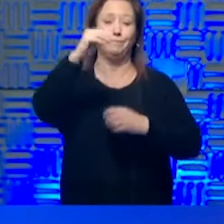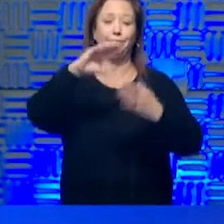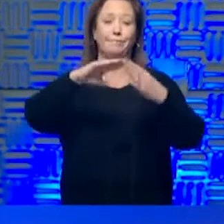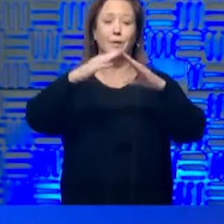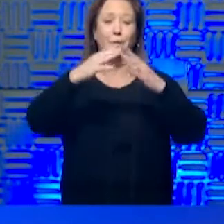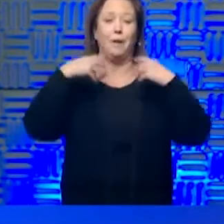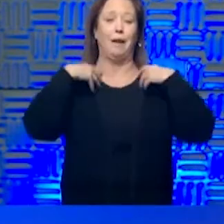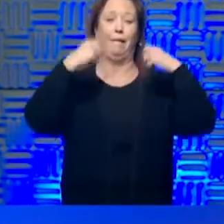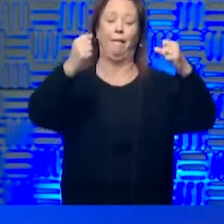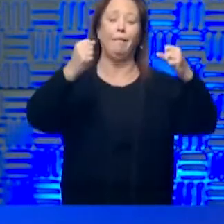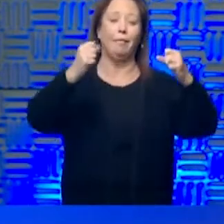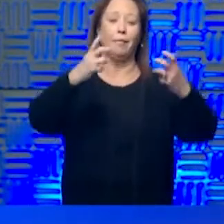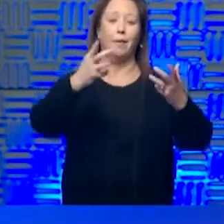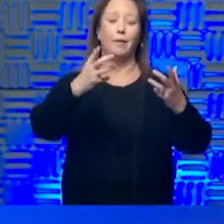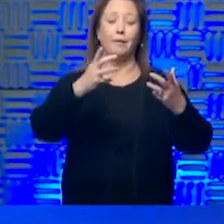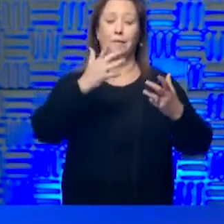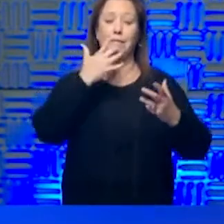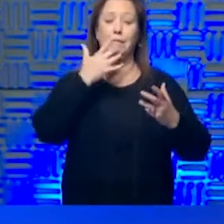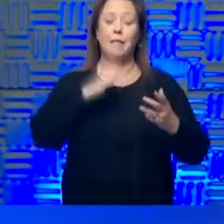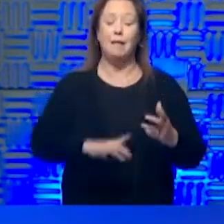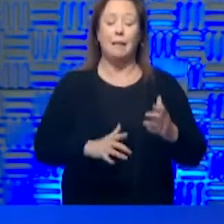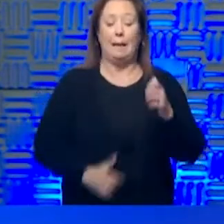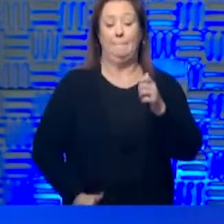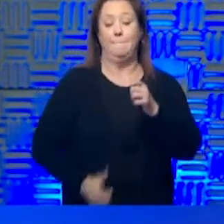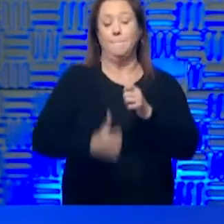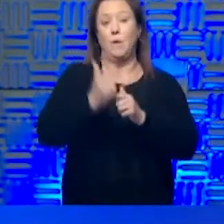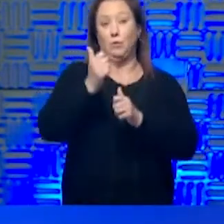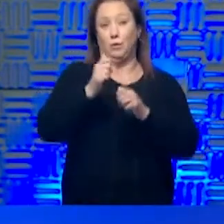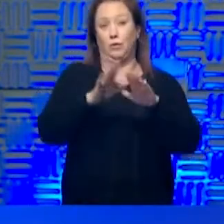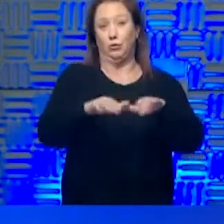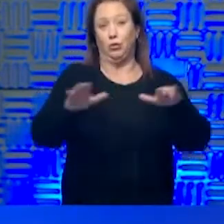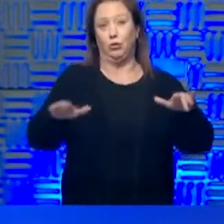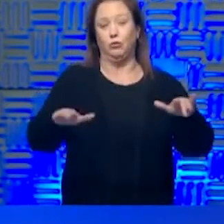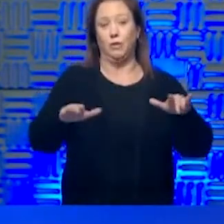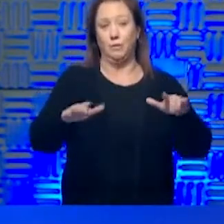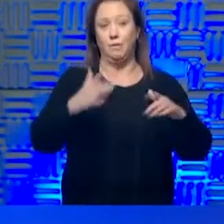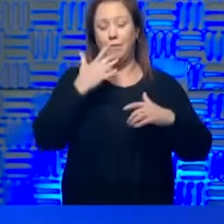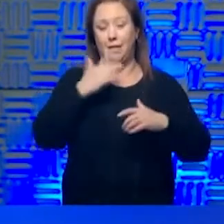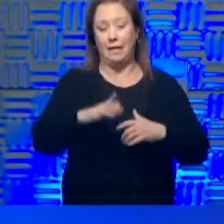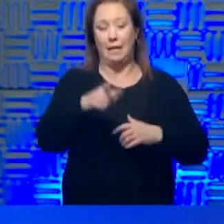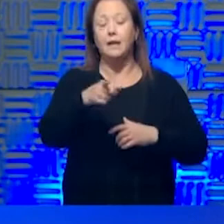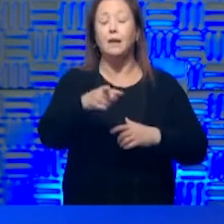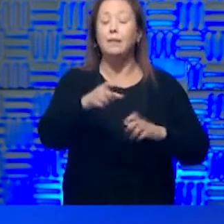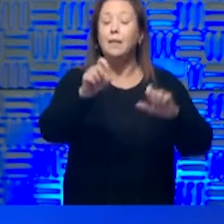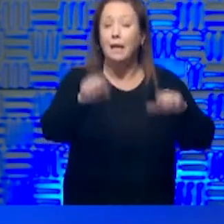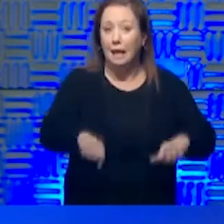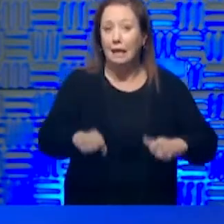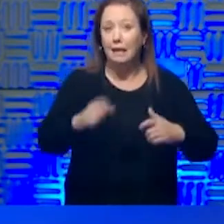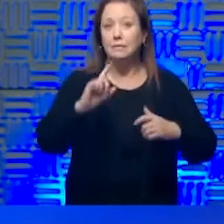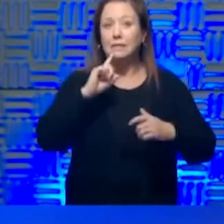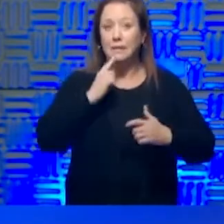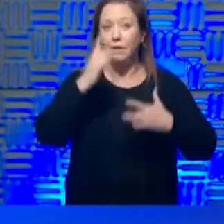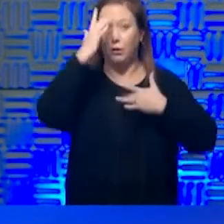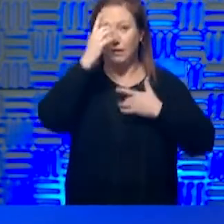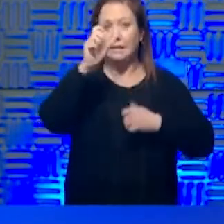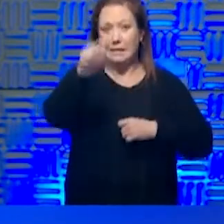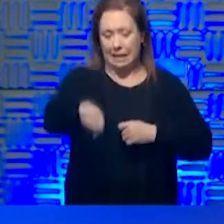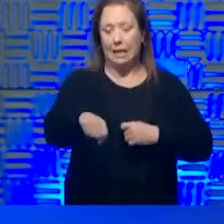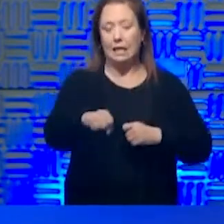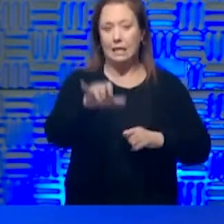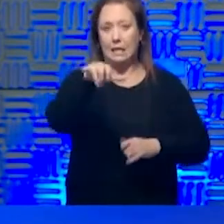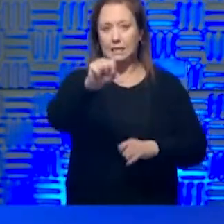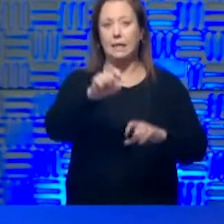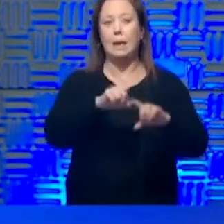we understand that luckily, for the most part, children are spared. Now, that's not to say they can't get severe disease. They absolutely can,